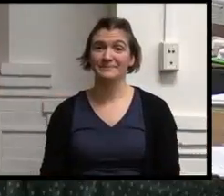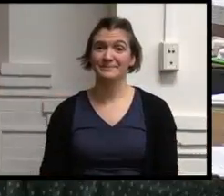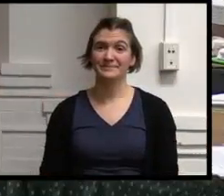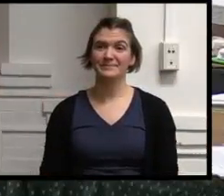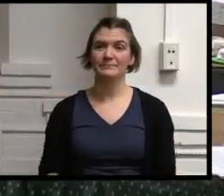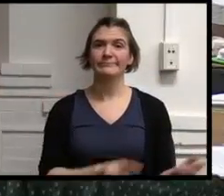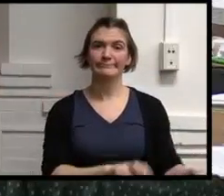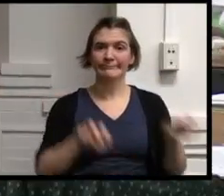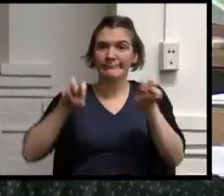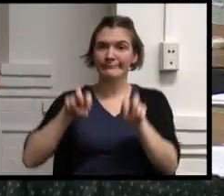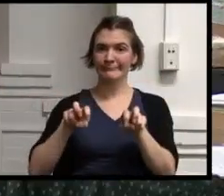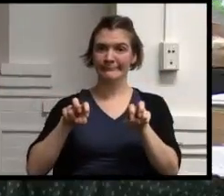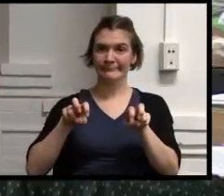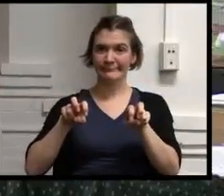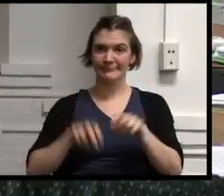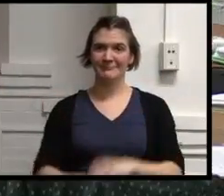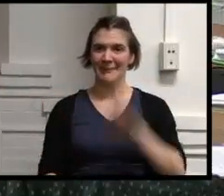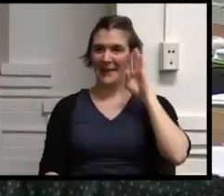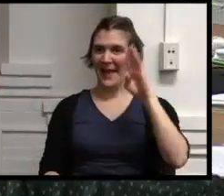Okay,